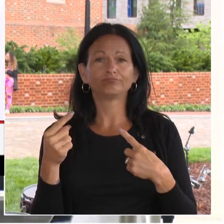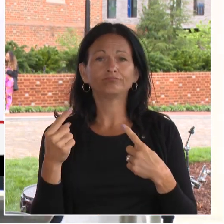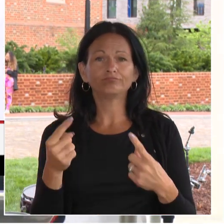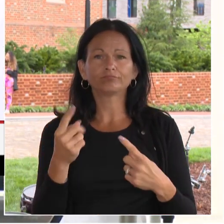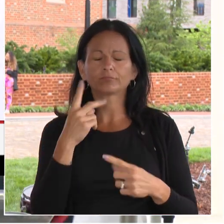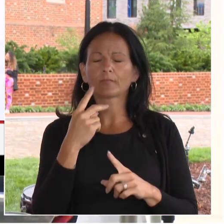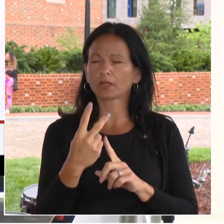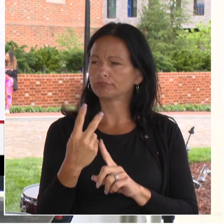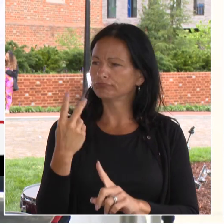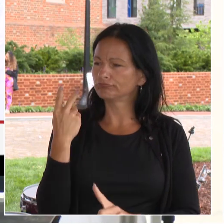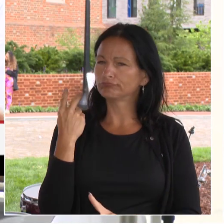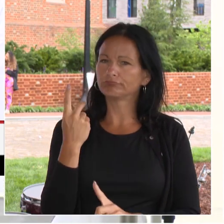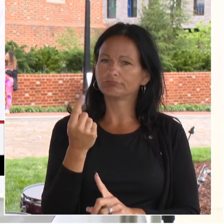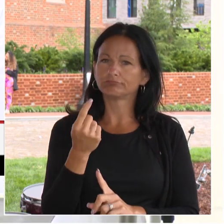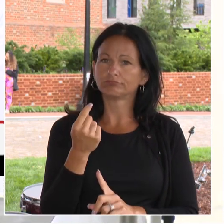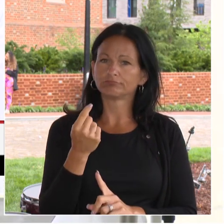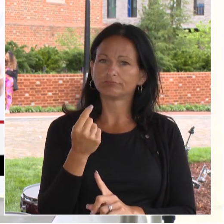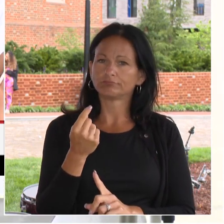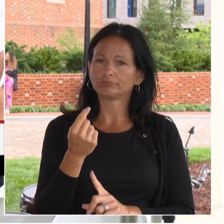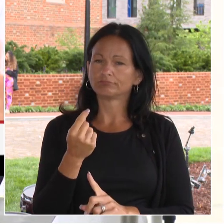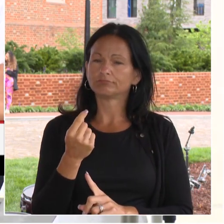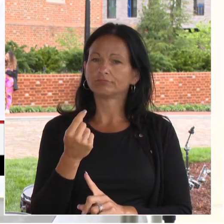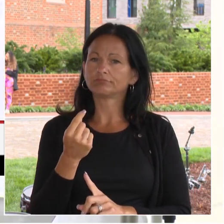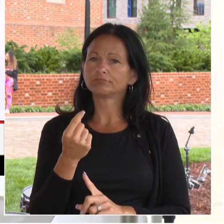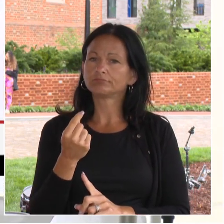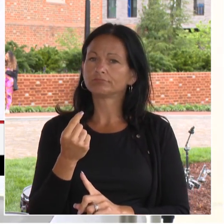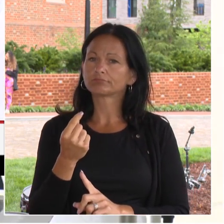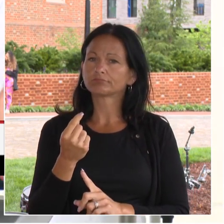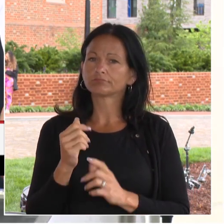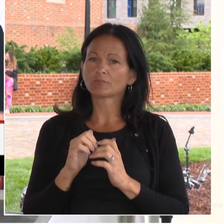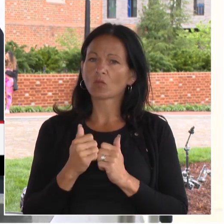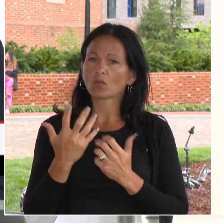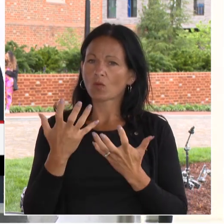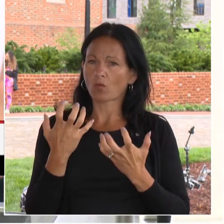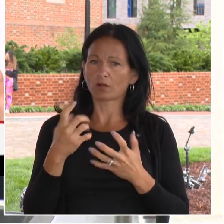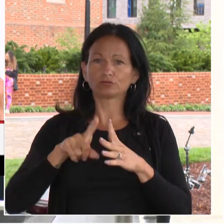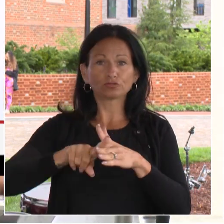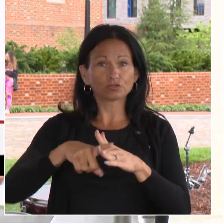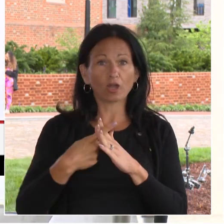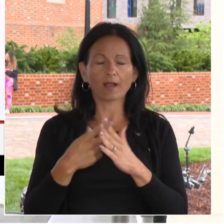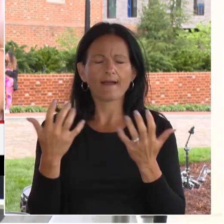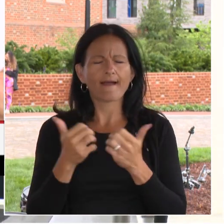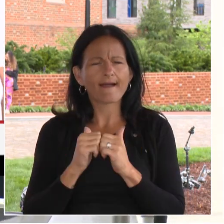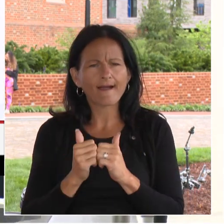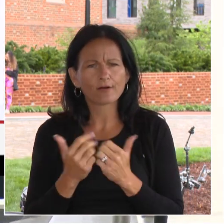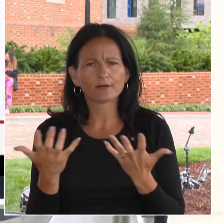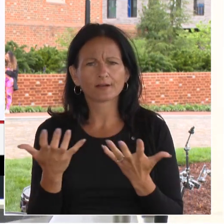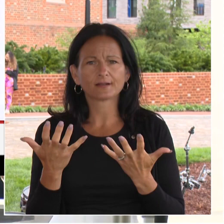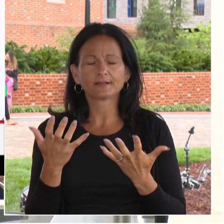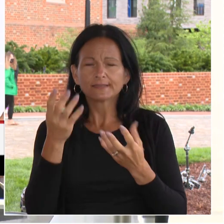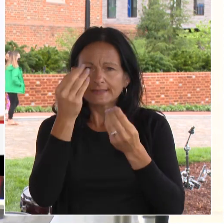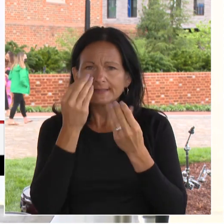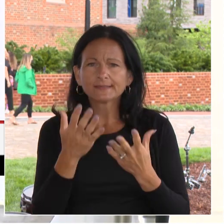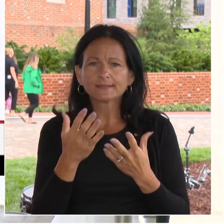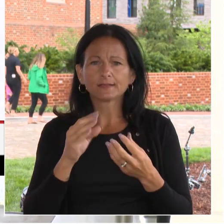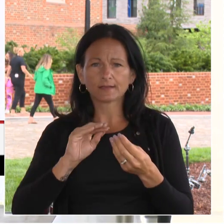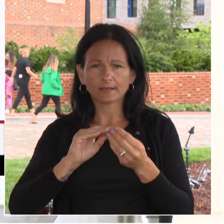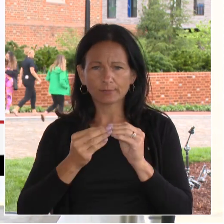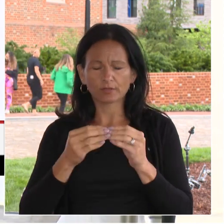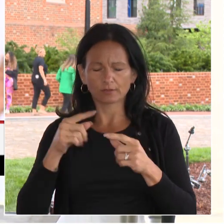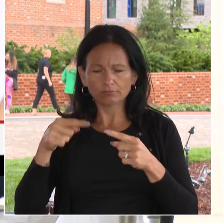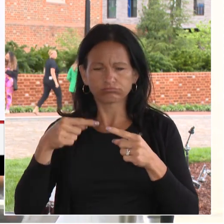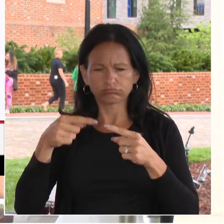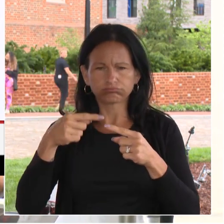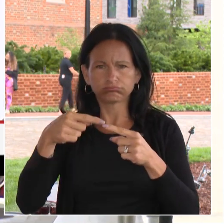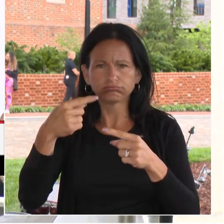an experience of a lifetime, I probably would have been prepared to rattle off all the statistics that make this such a great place.